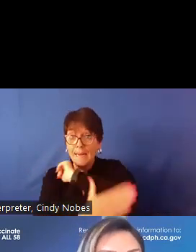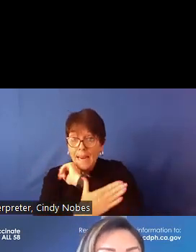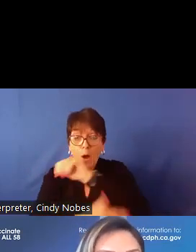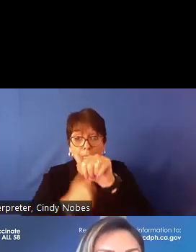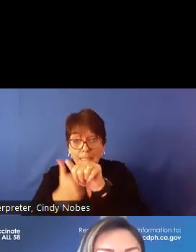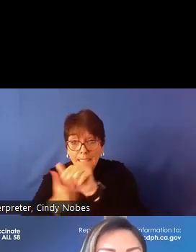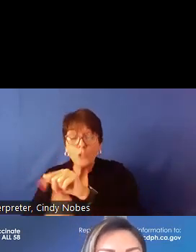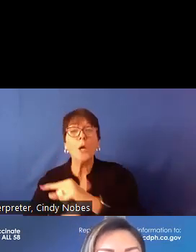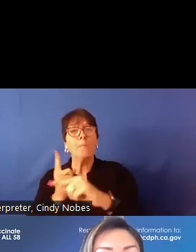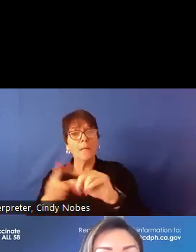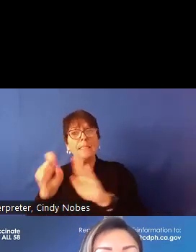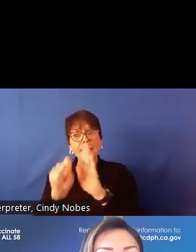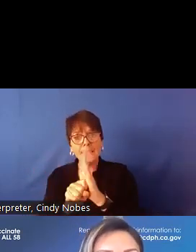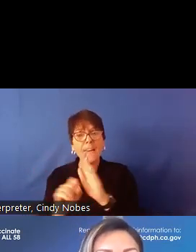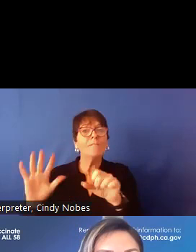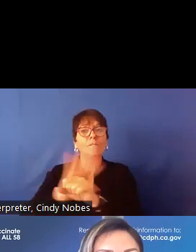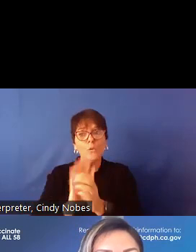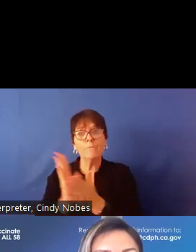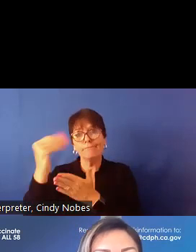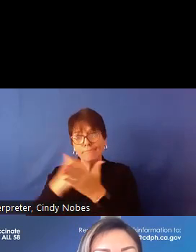as statewide data.